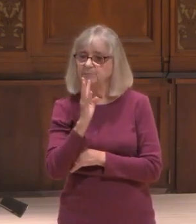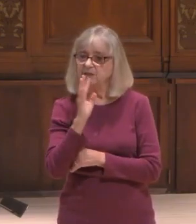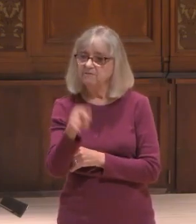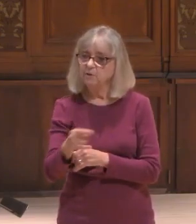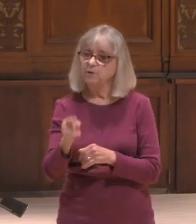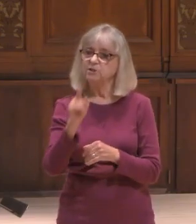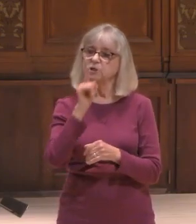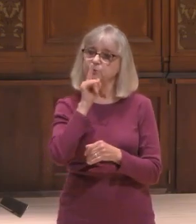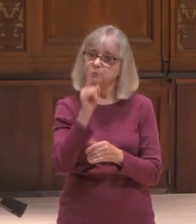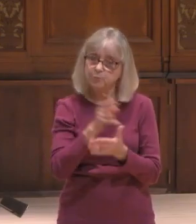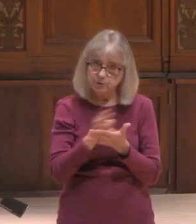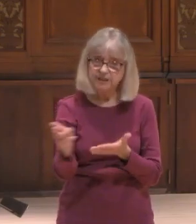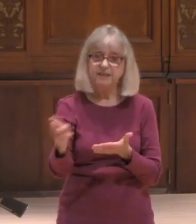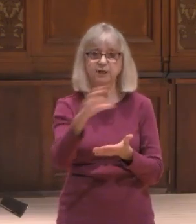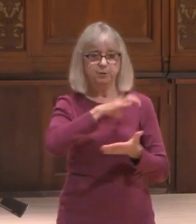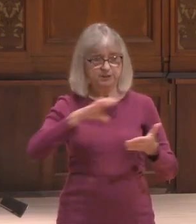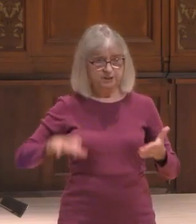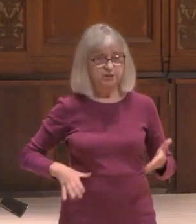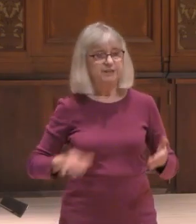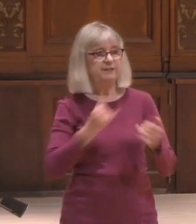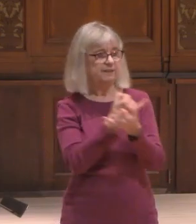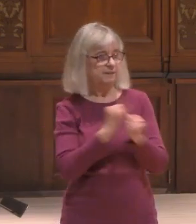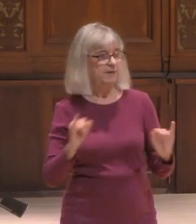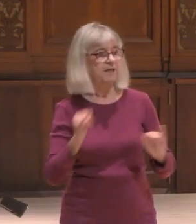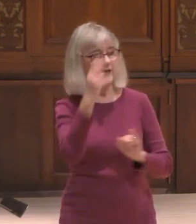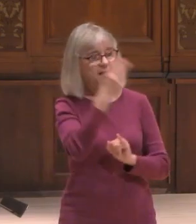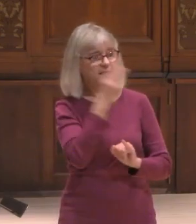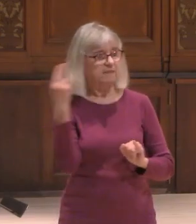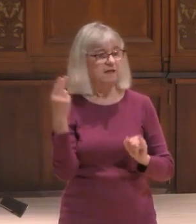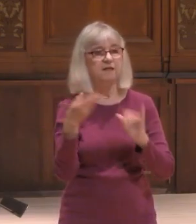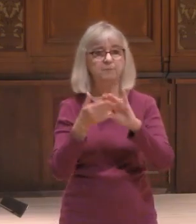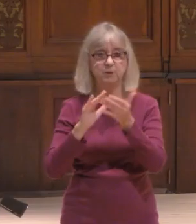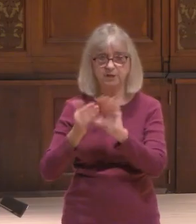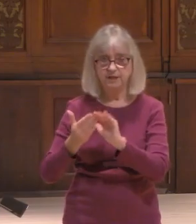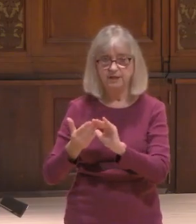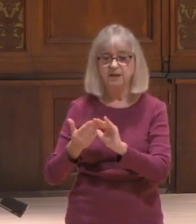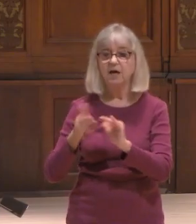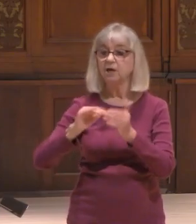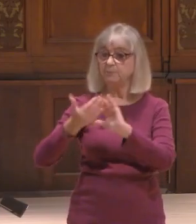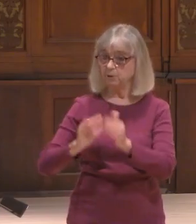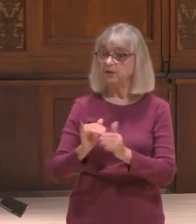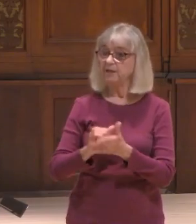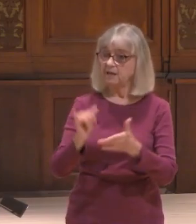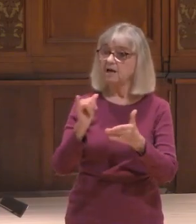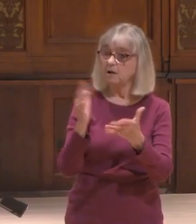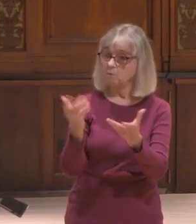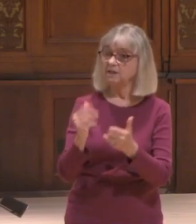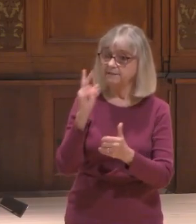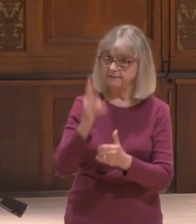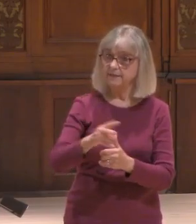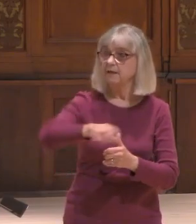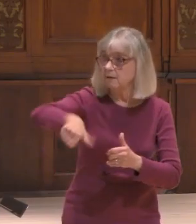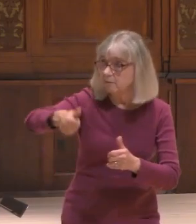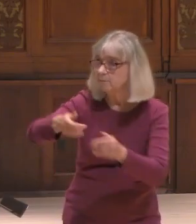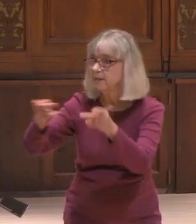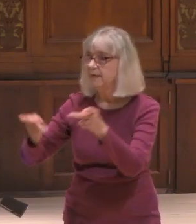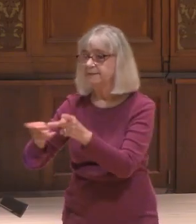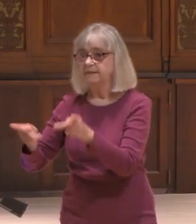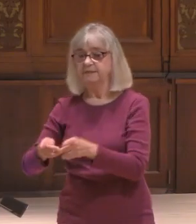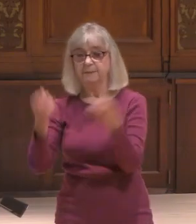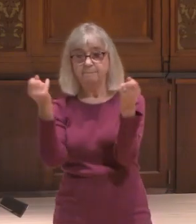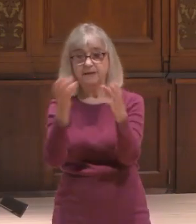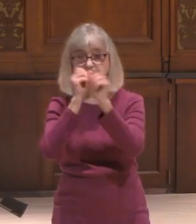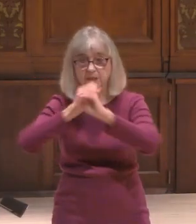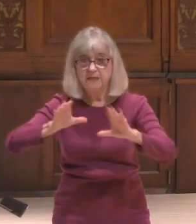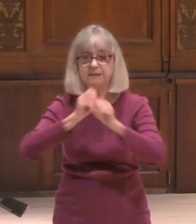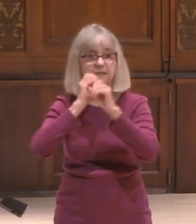truly Christian, independent Catholic community, a community I would like to see elsewhere. Many blessings on